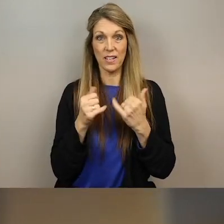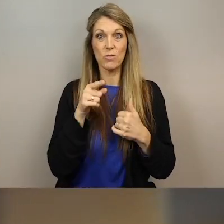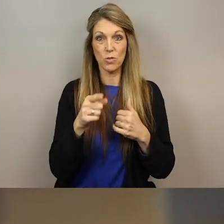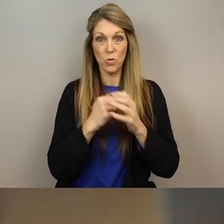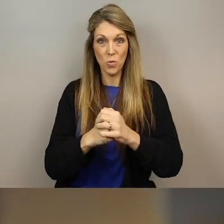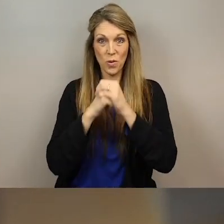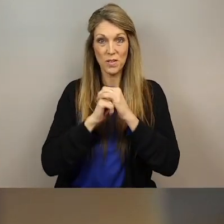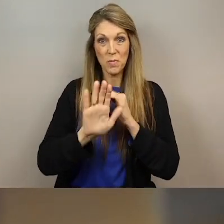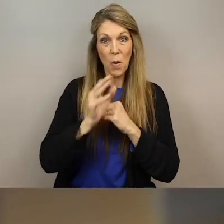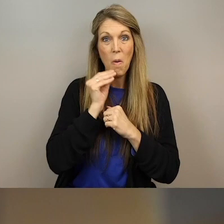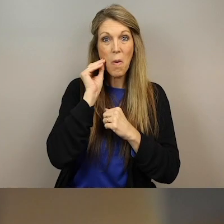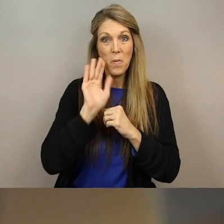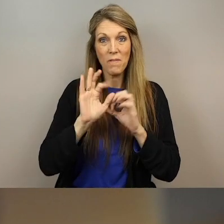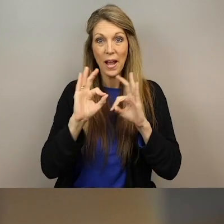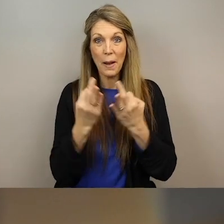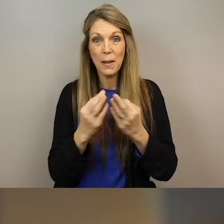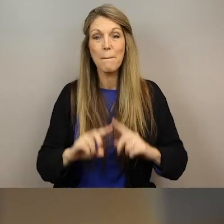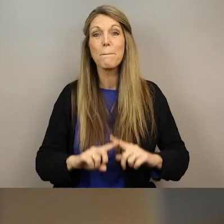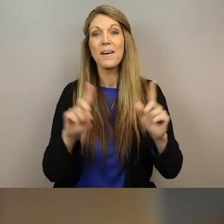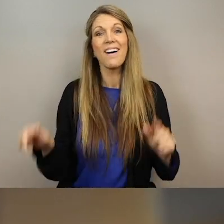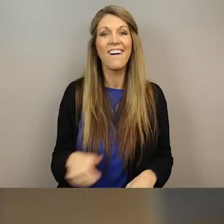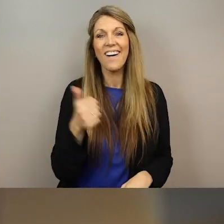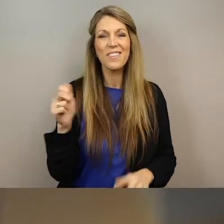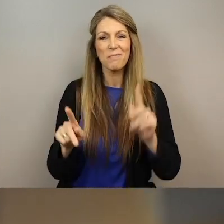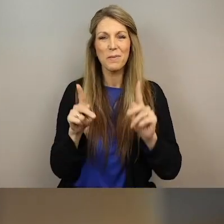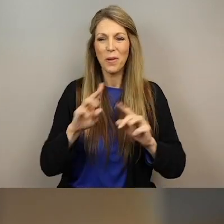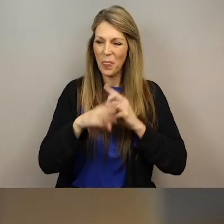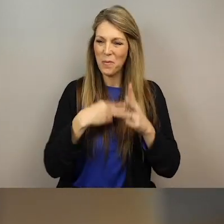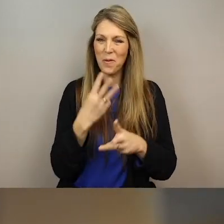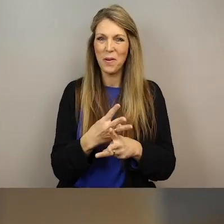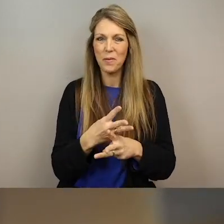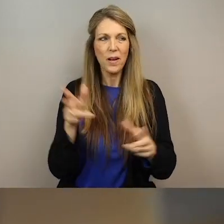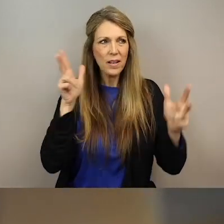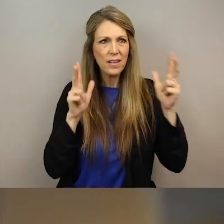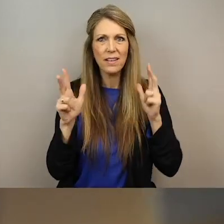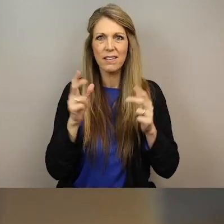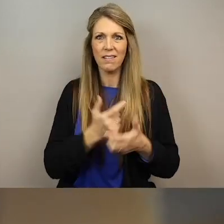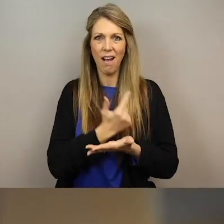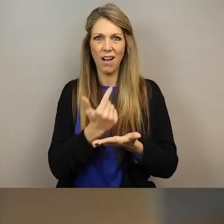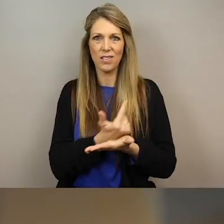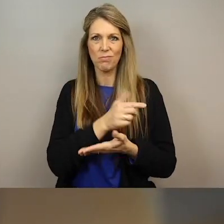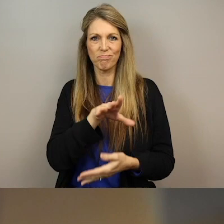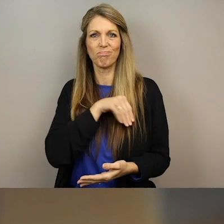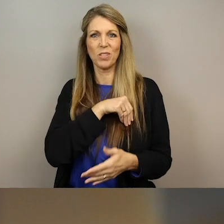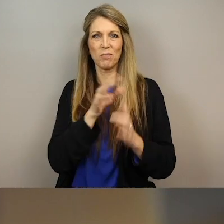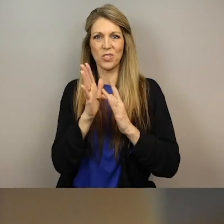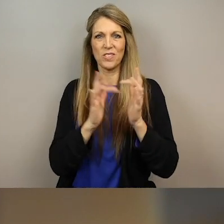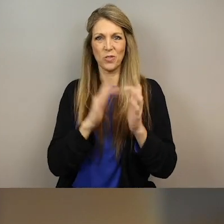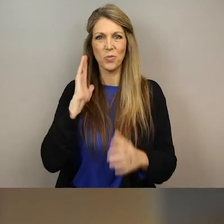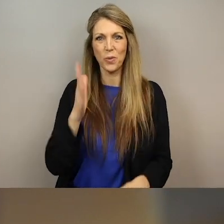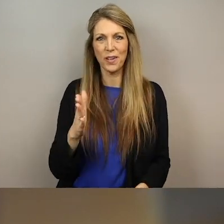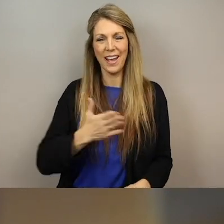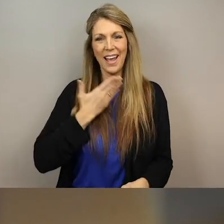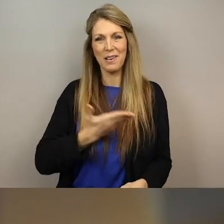able to worship in your home with your family, but that others around the world will hear the gospel and that they might put their faith and trust in Jesus.